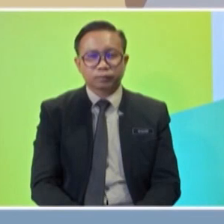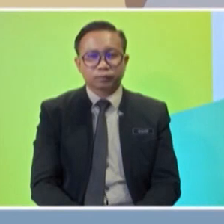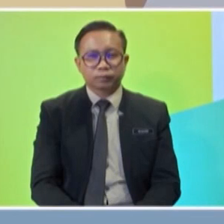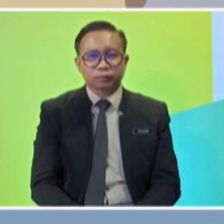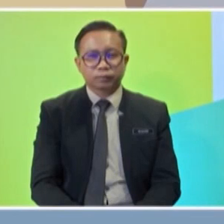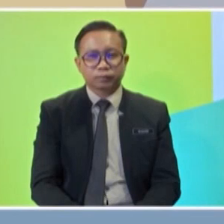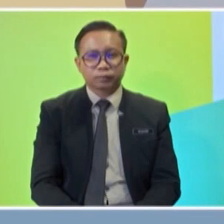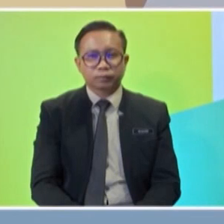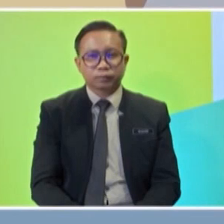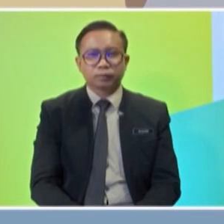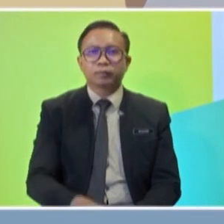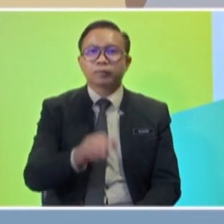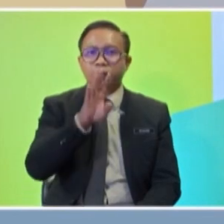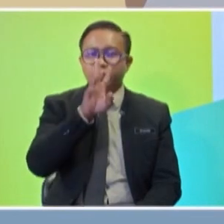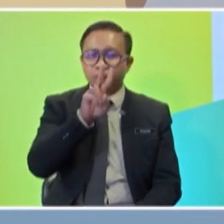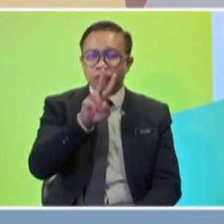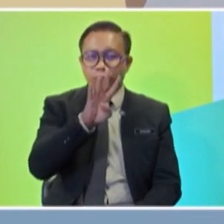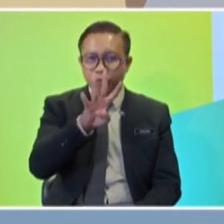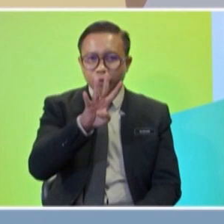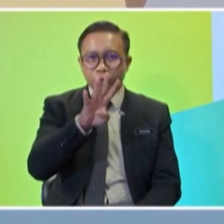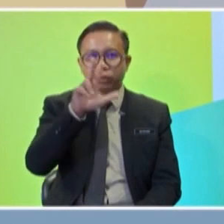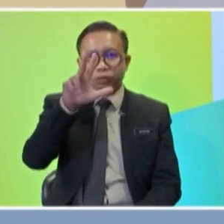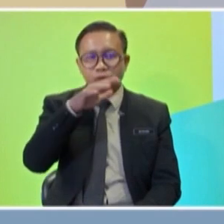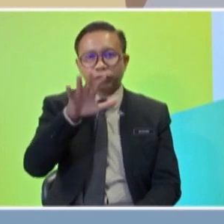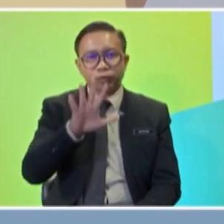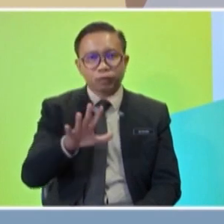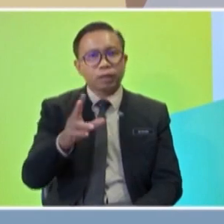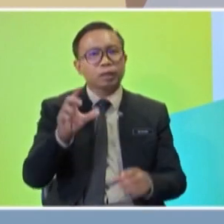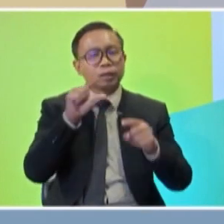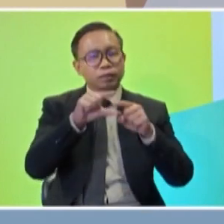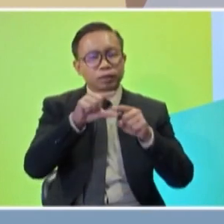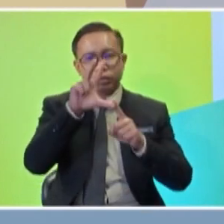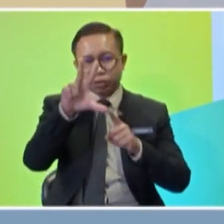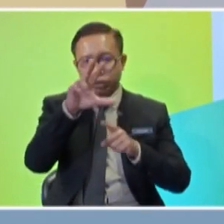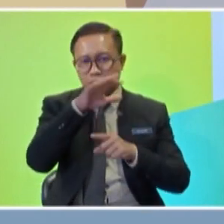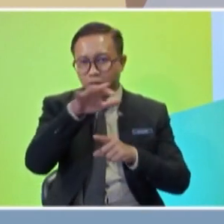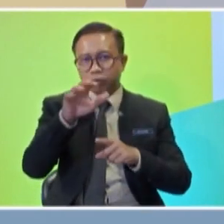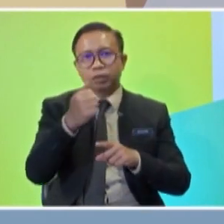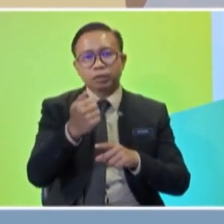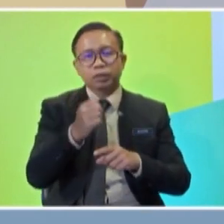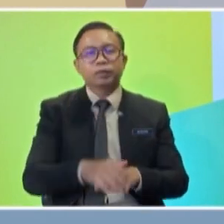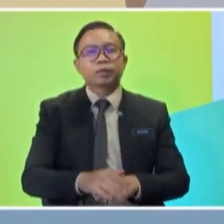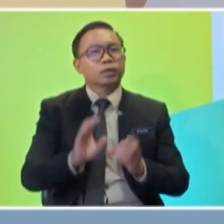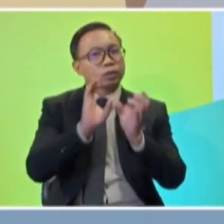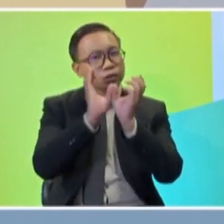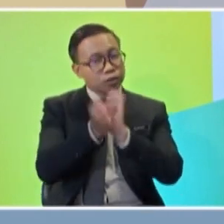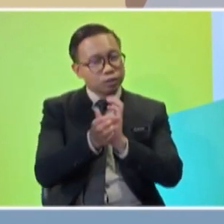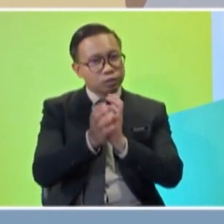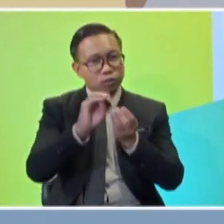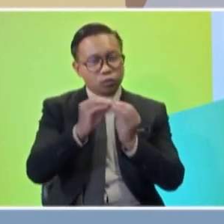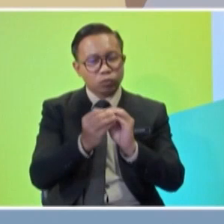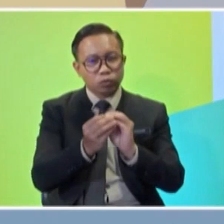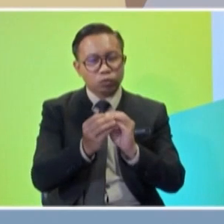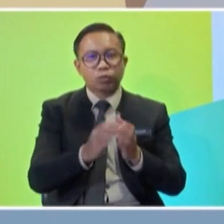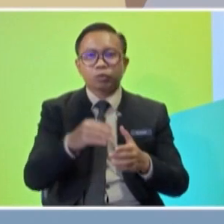Then is 4, 3 over 5 divided by 3 over 10. We need to change mixed number